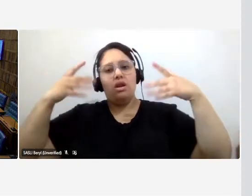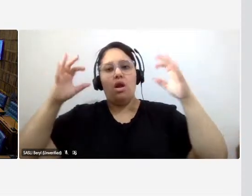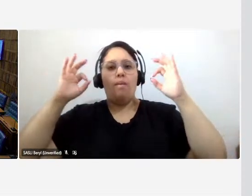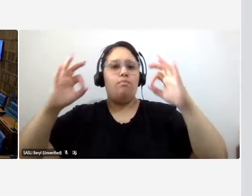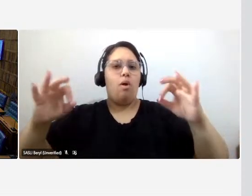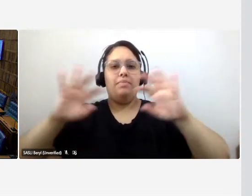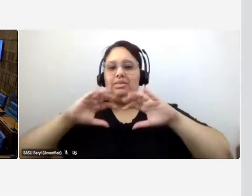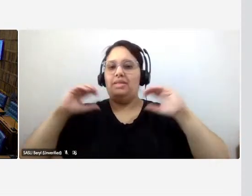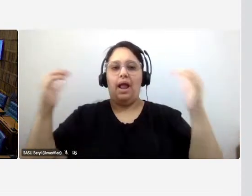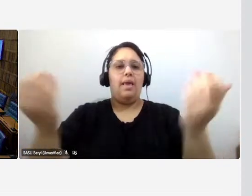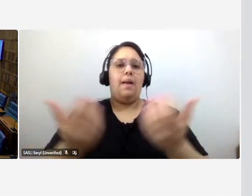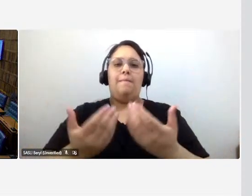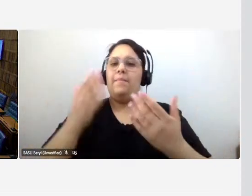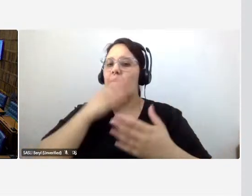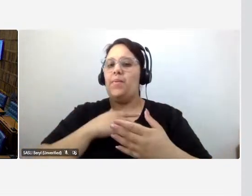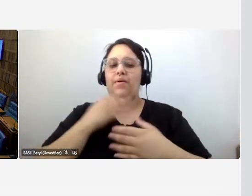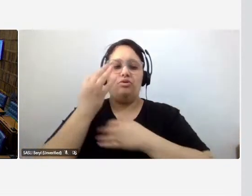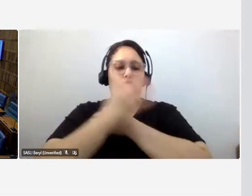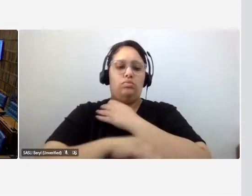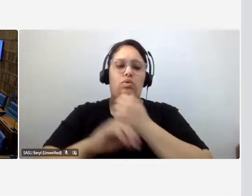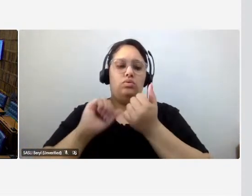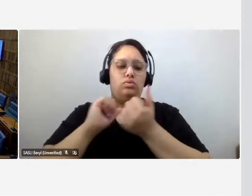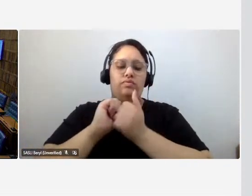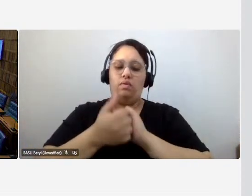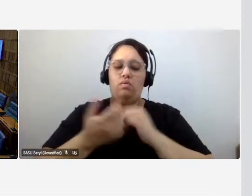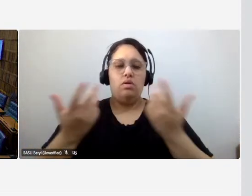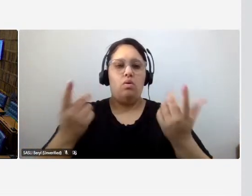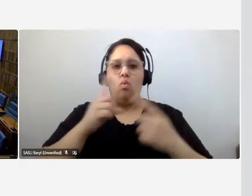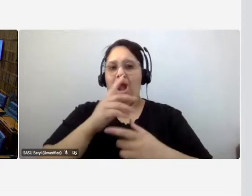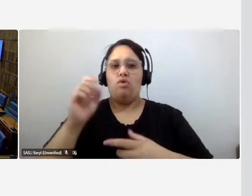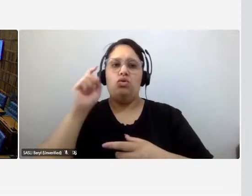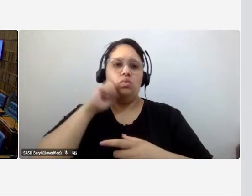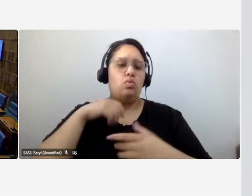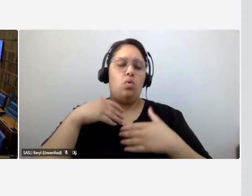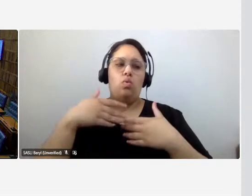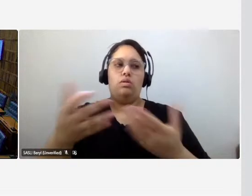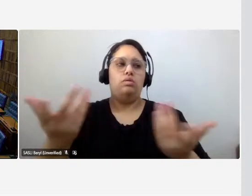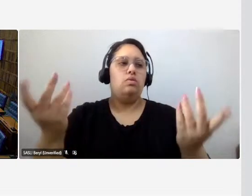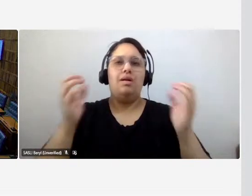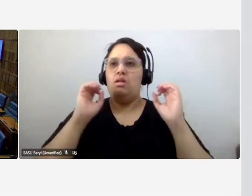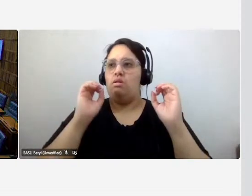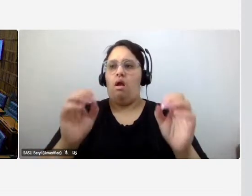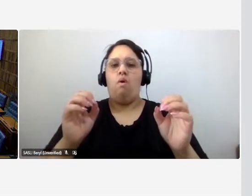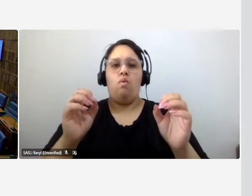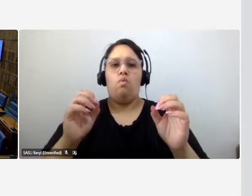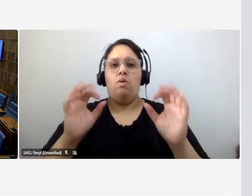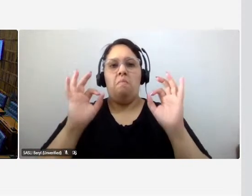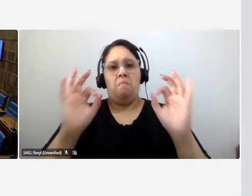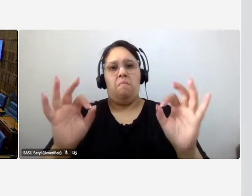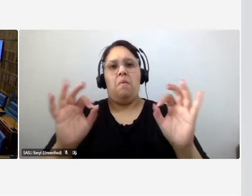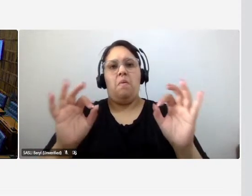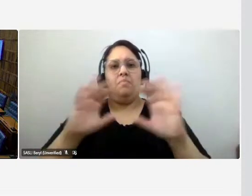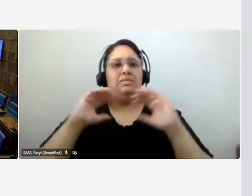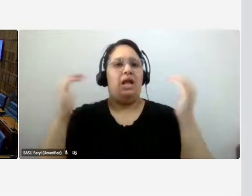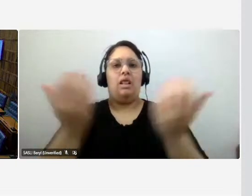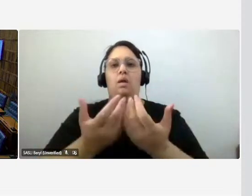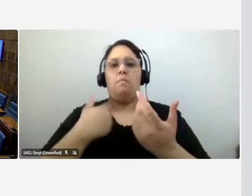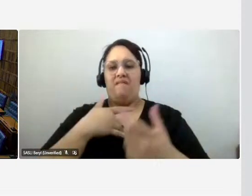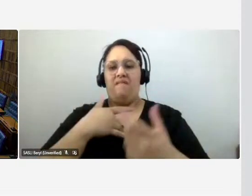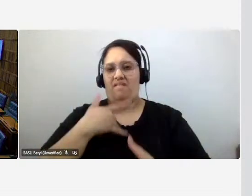stadium for a sports facility that's almost 100 years old. And there's no stadium. To me, that's